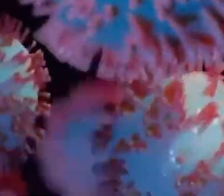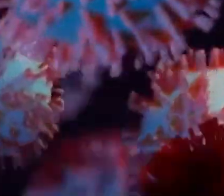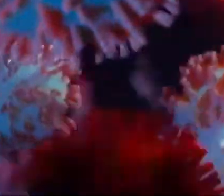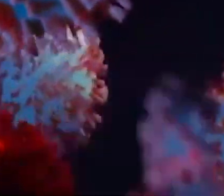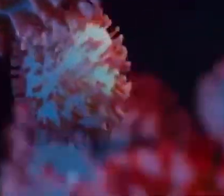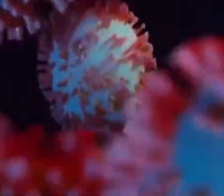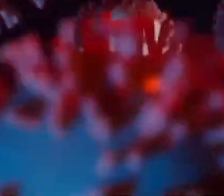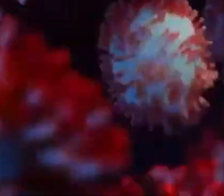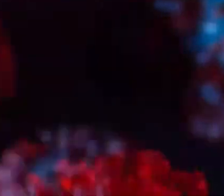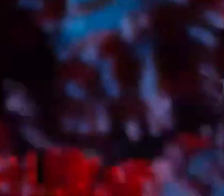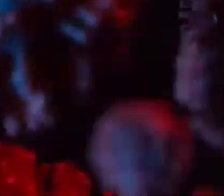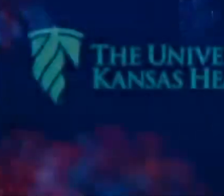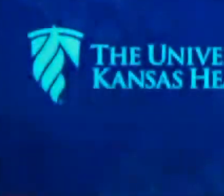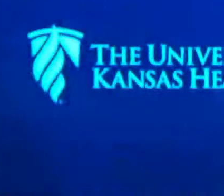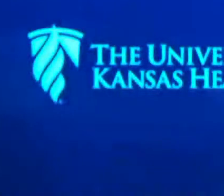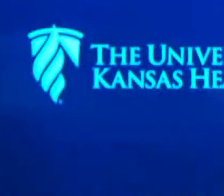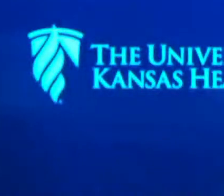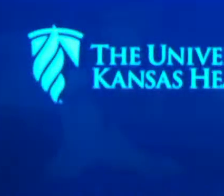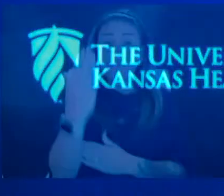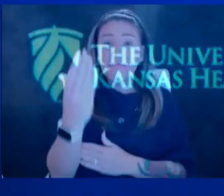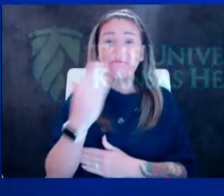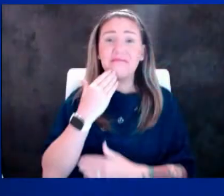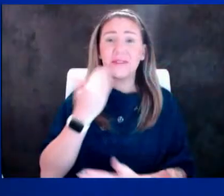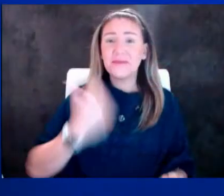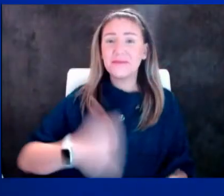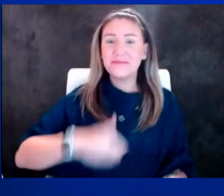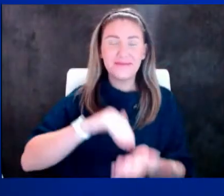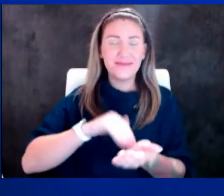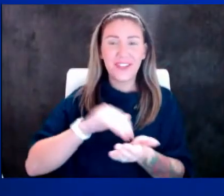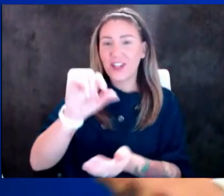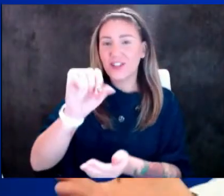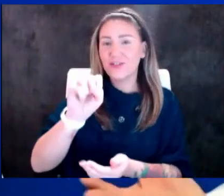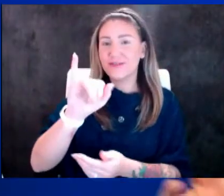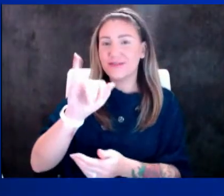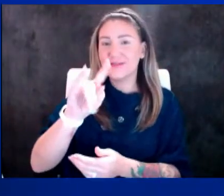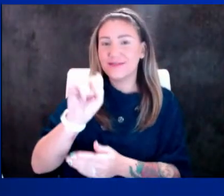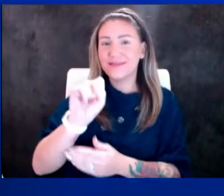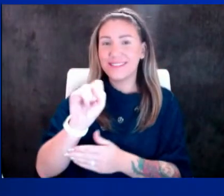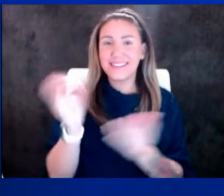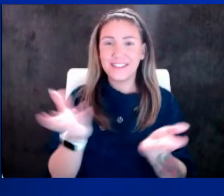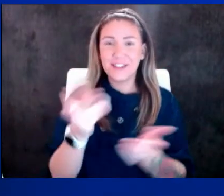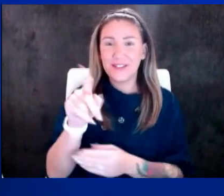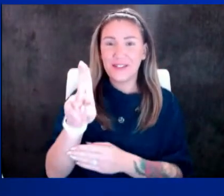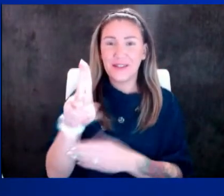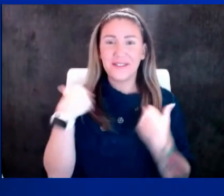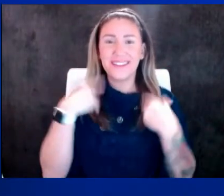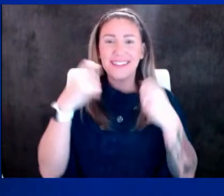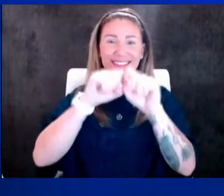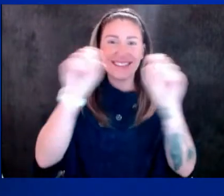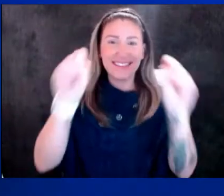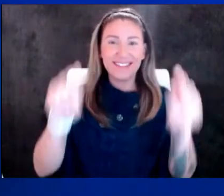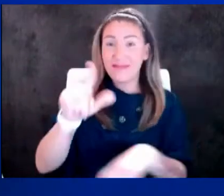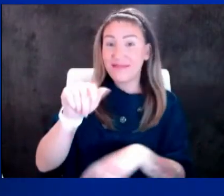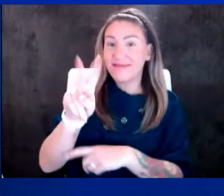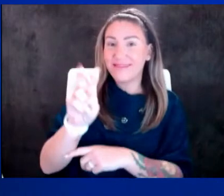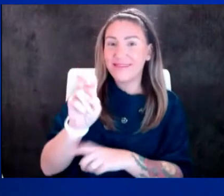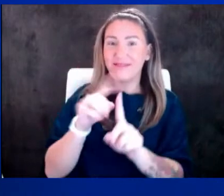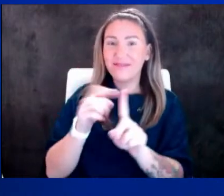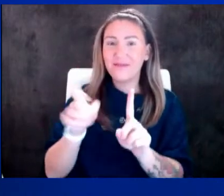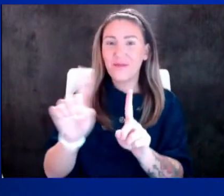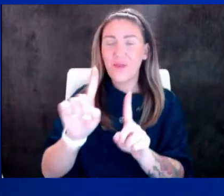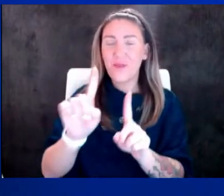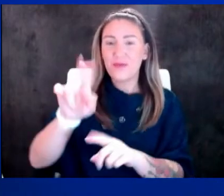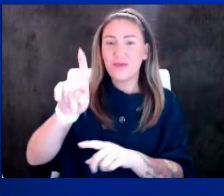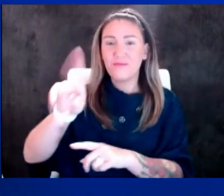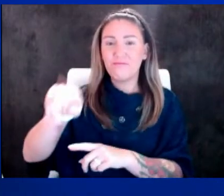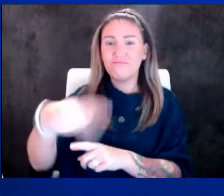Hey, good morning. It's Dr. Stephen Stites here at the University of Kansas Health System, broadcasting live with you from the Dolphin Simons Family Studio. Welcome back. It's not